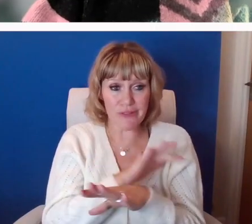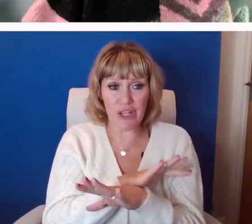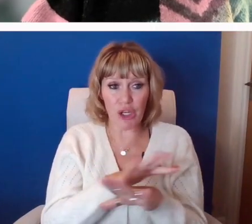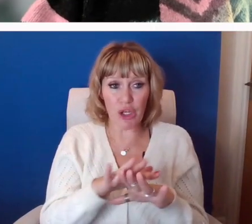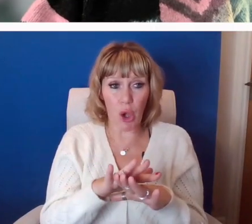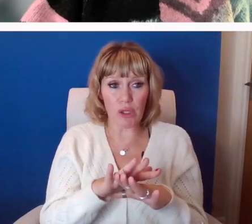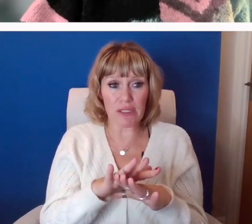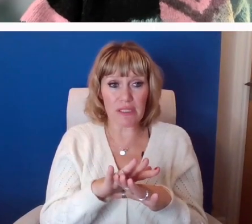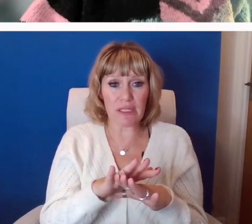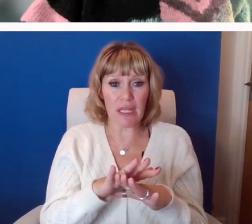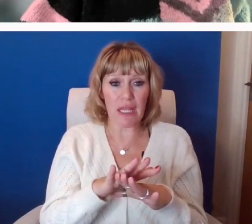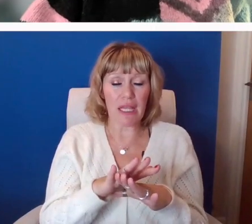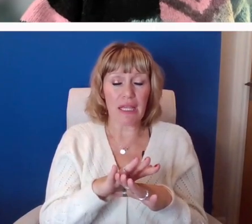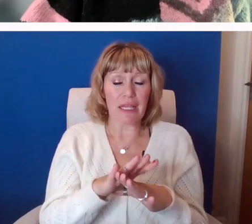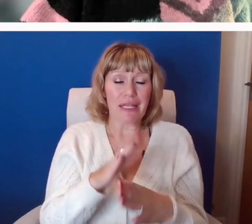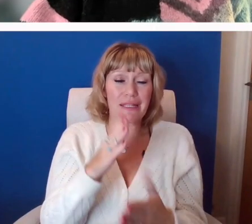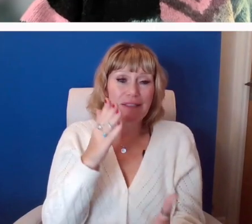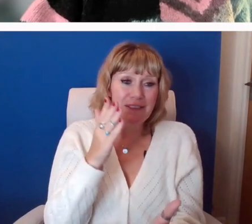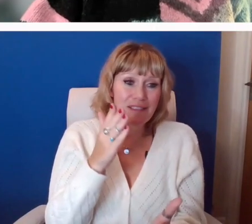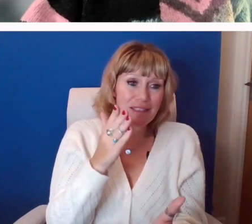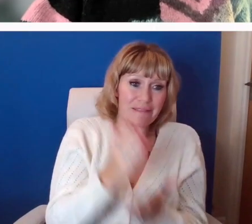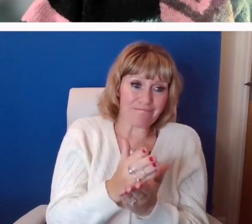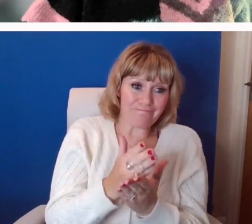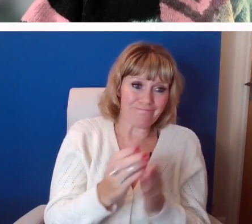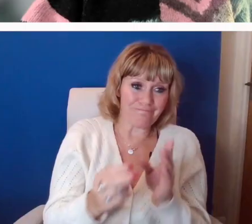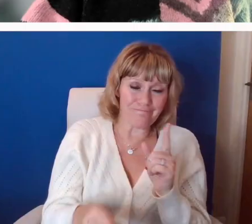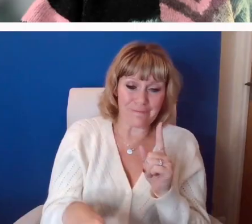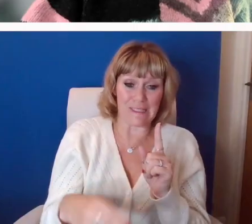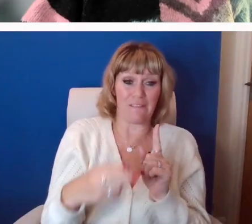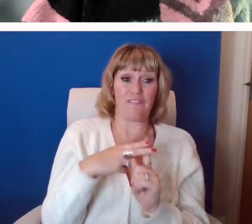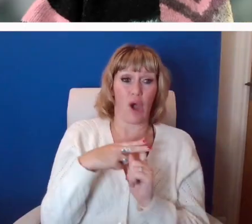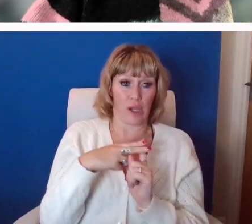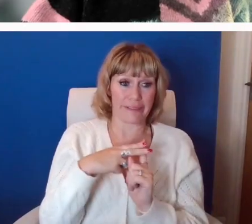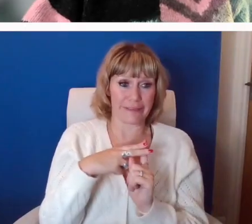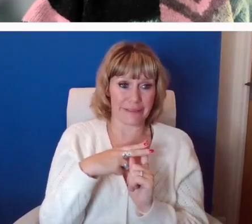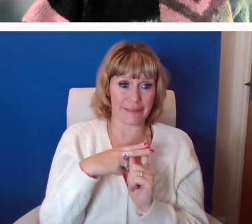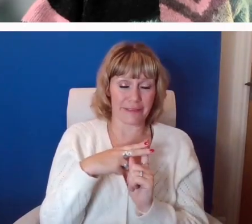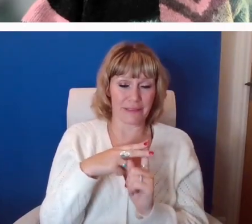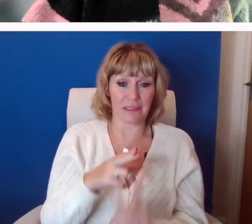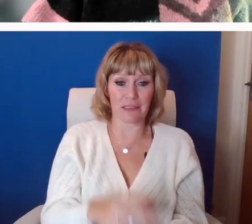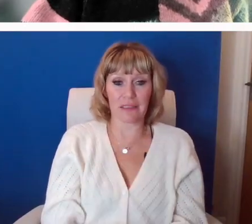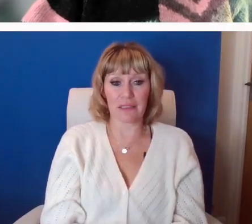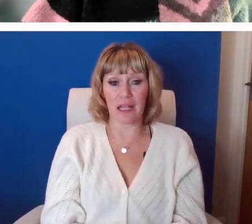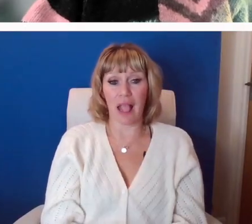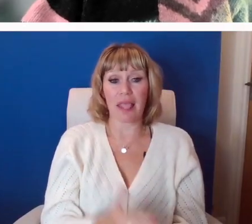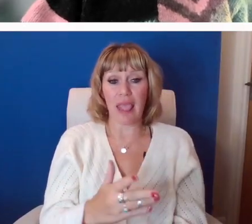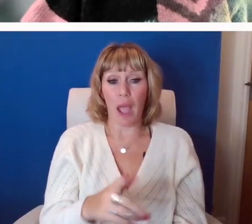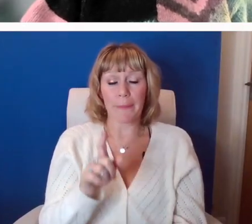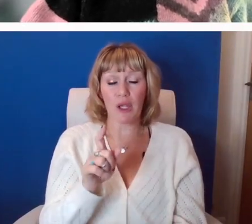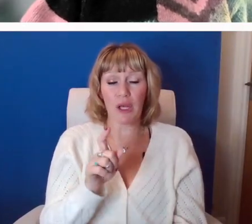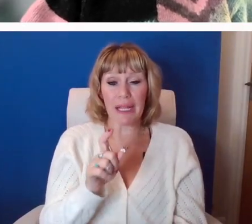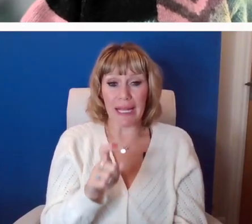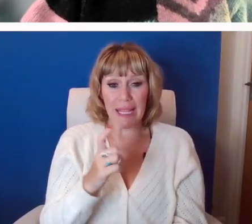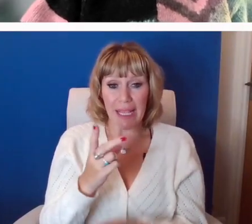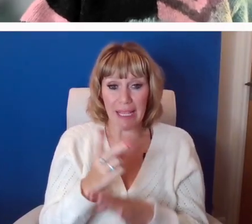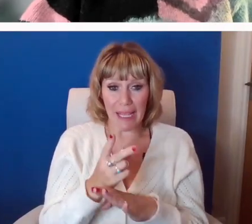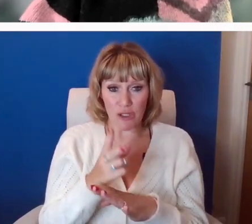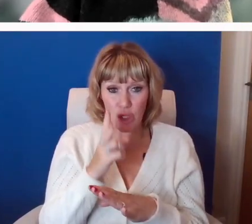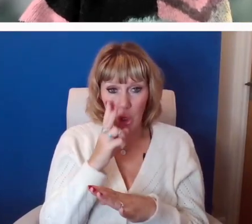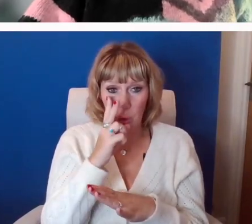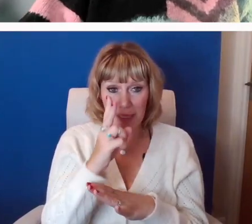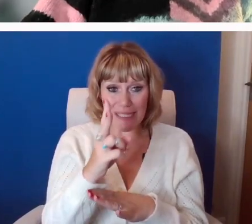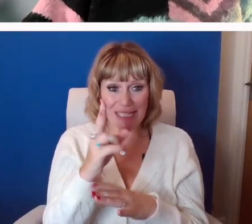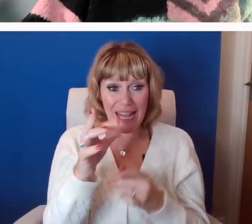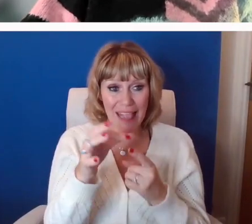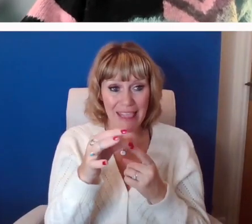bigger. And then I'm going to click in again so you can actually see some of the detail.